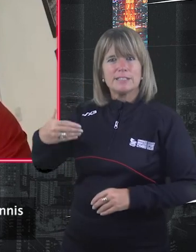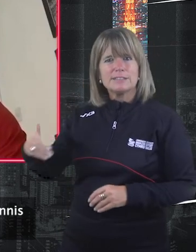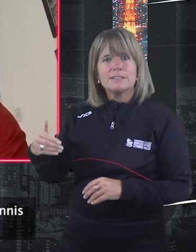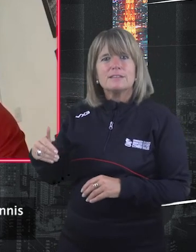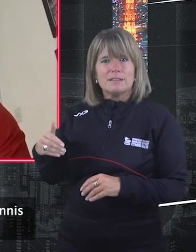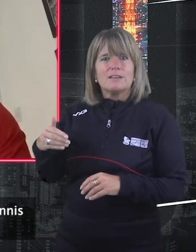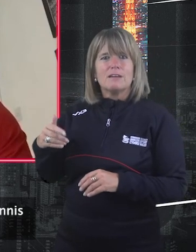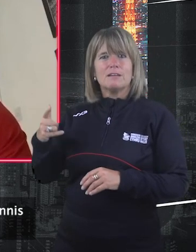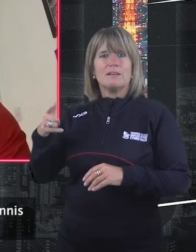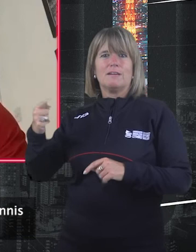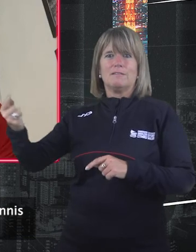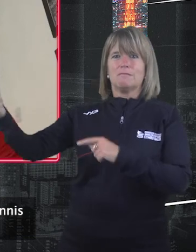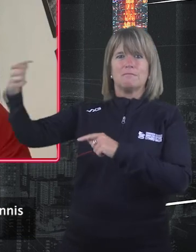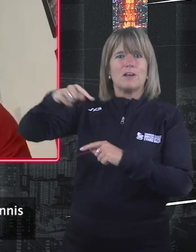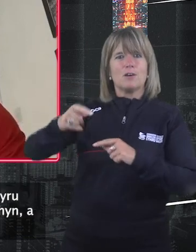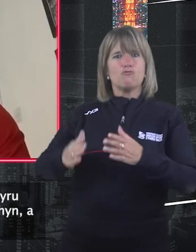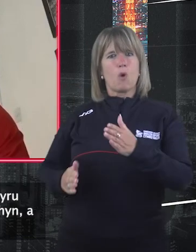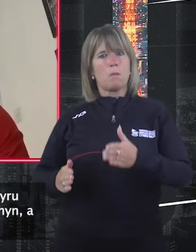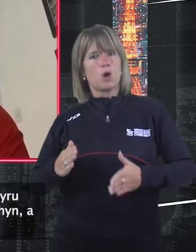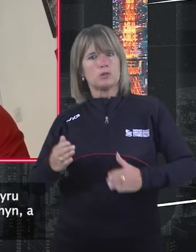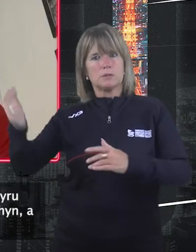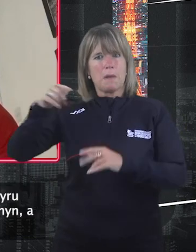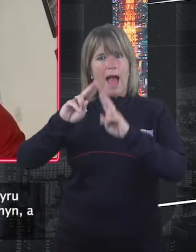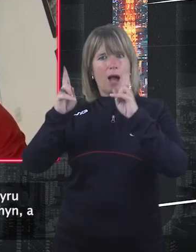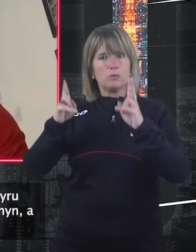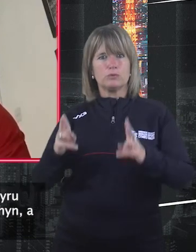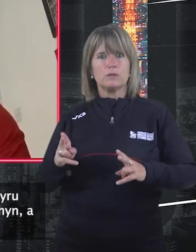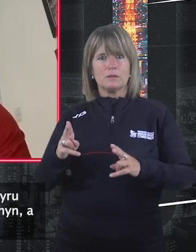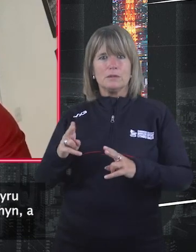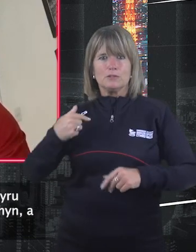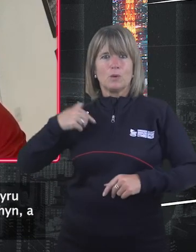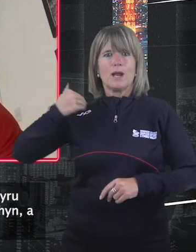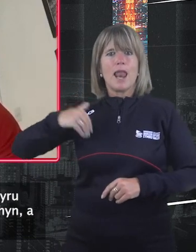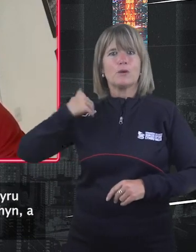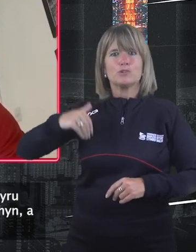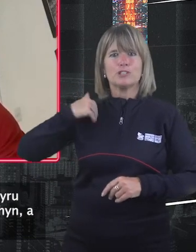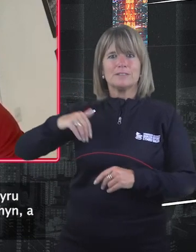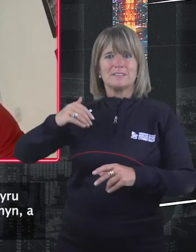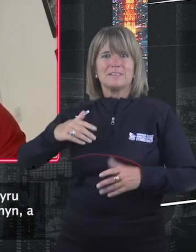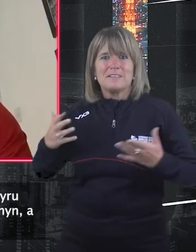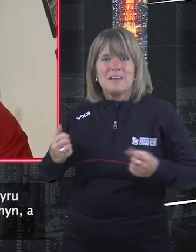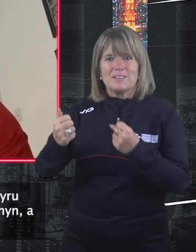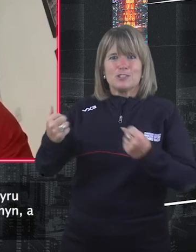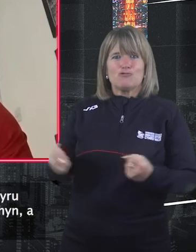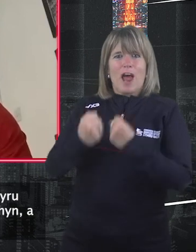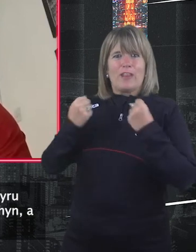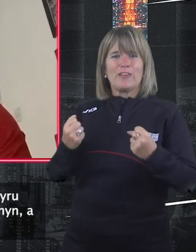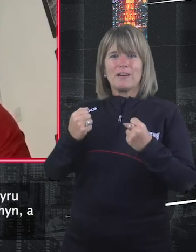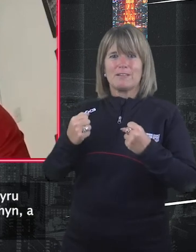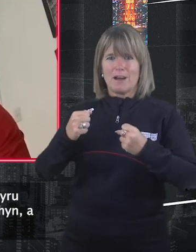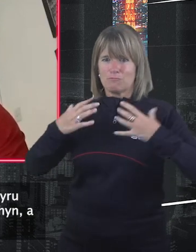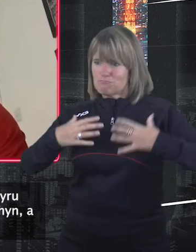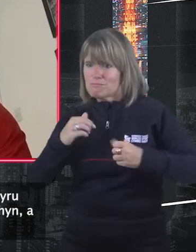a robot sent to my house so I could play in my living room. I still had a strength and conditioning program, and